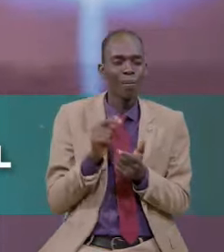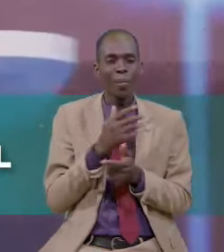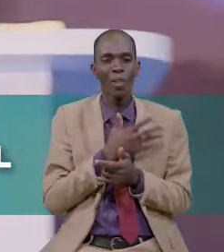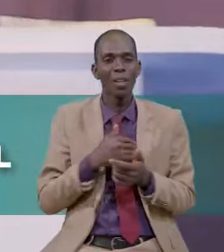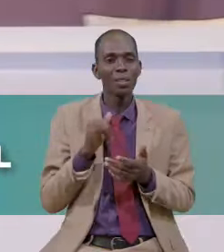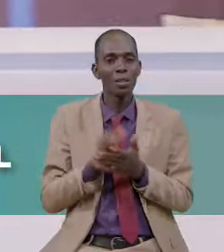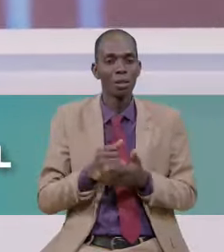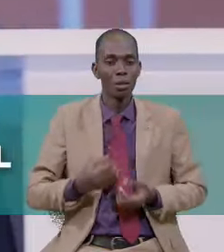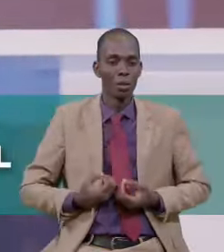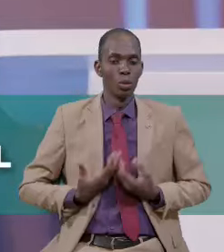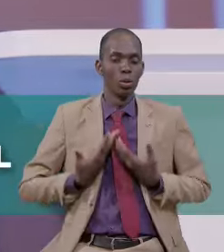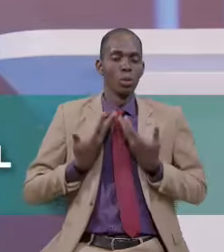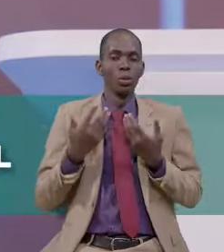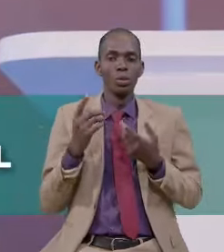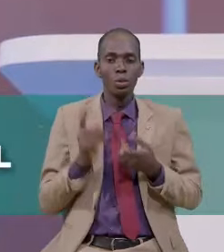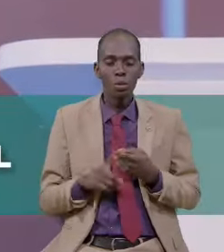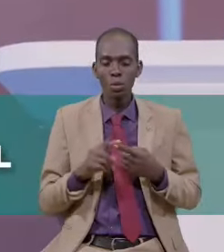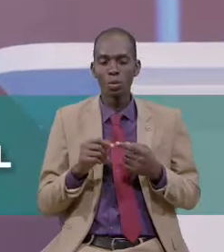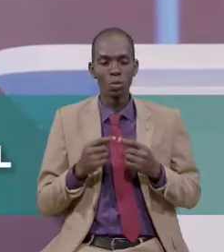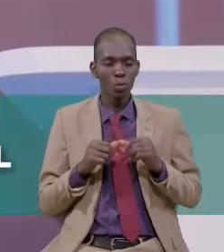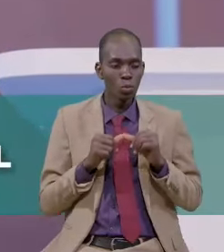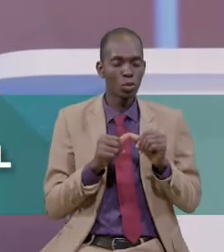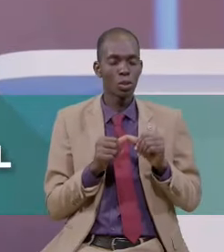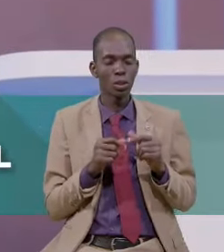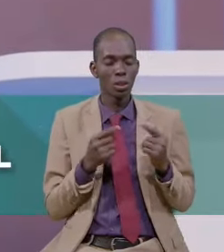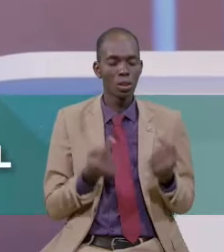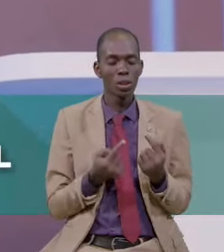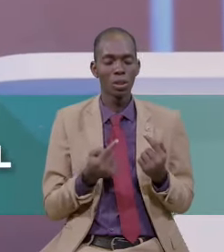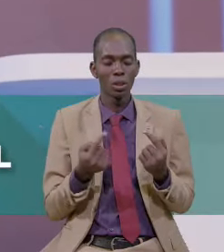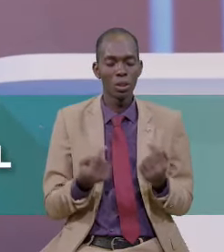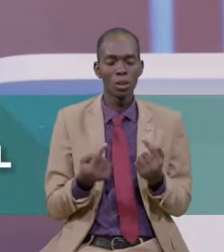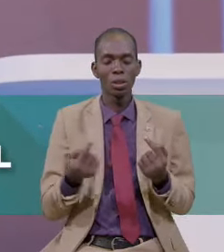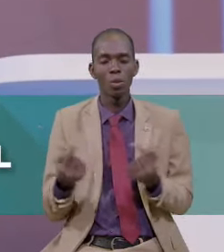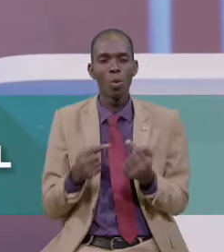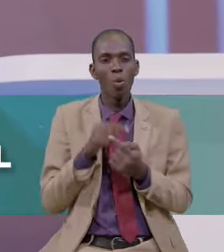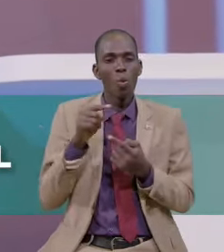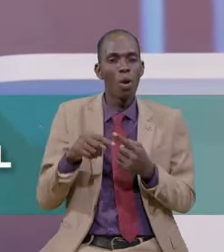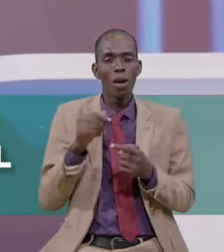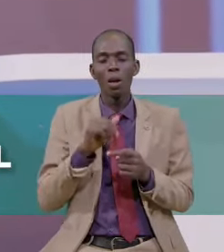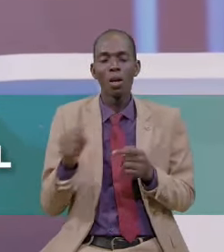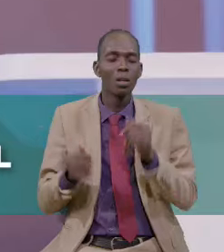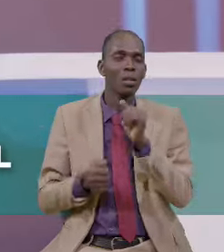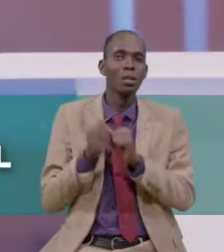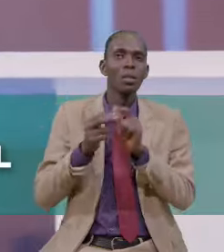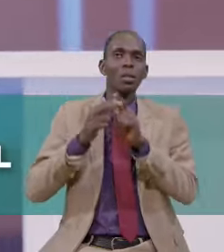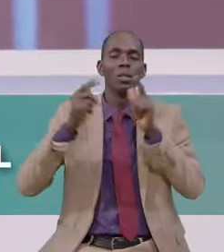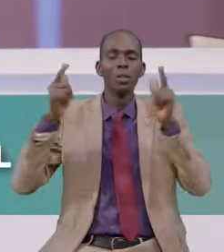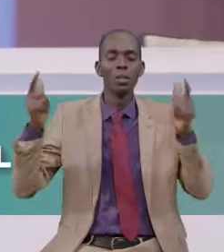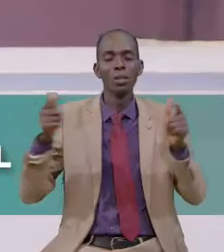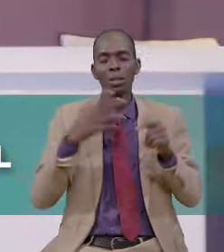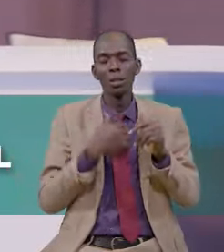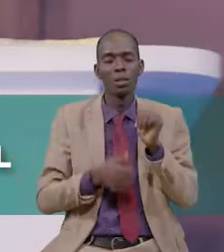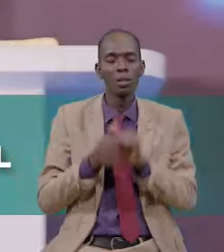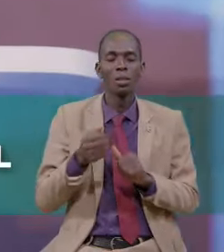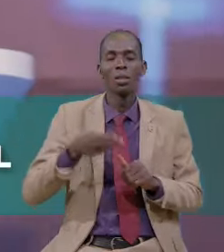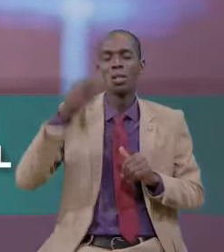propensity to be sinning and sinning and sinning, when higher, greater, bigger temptations come, it